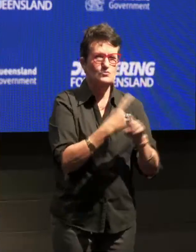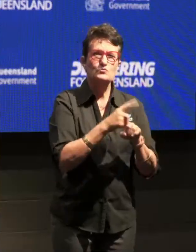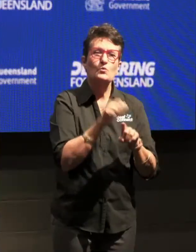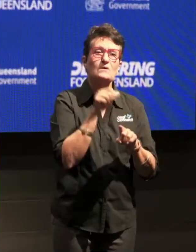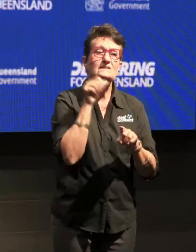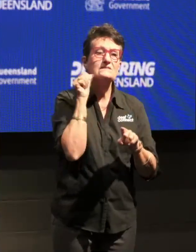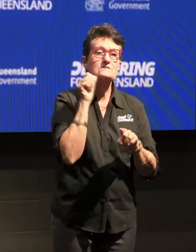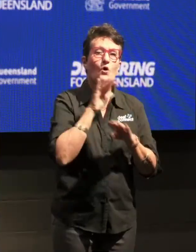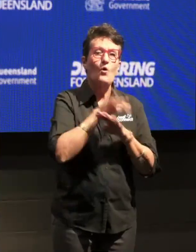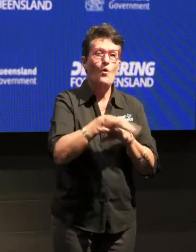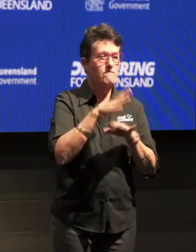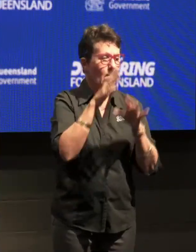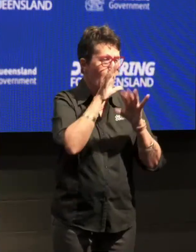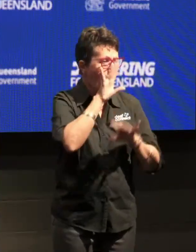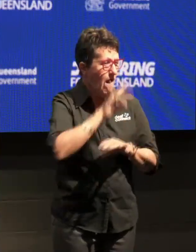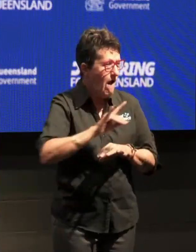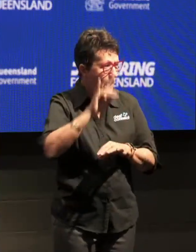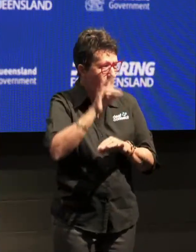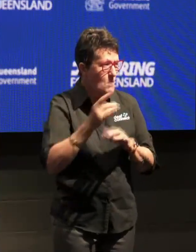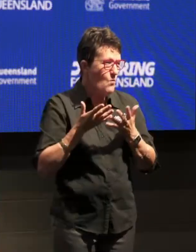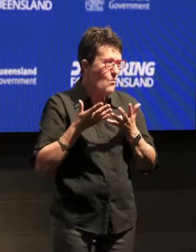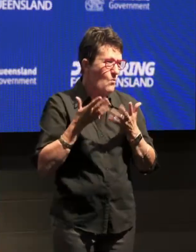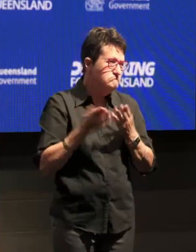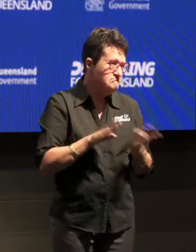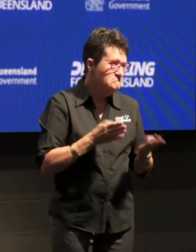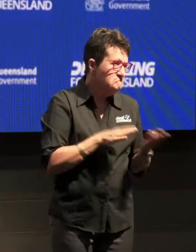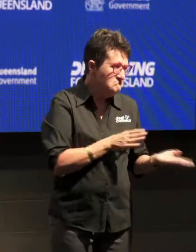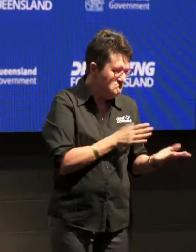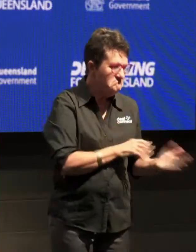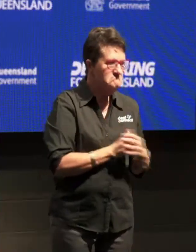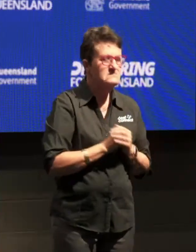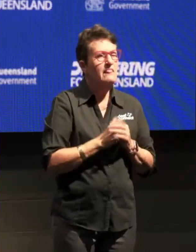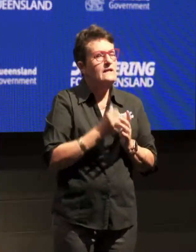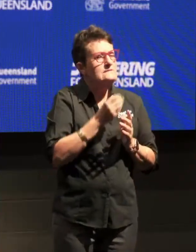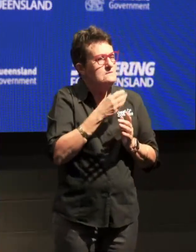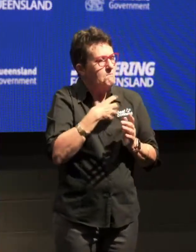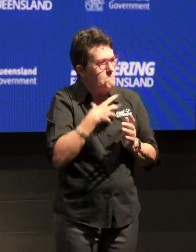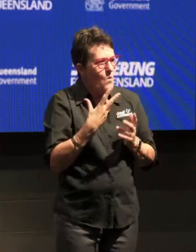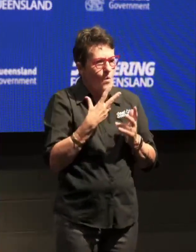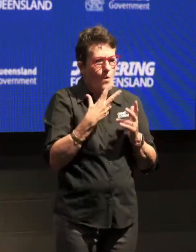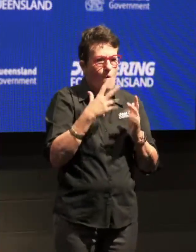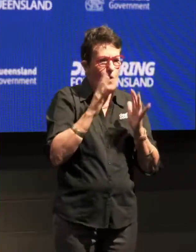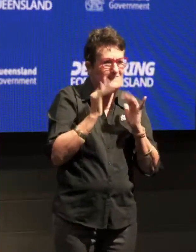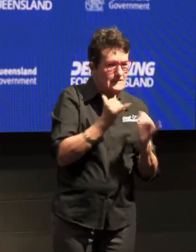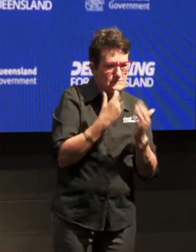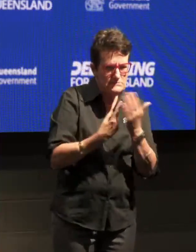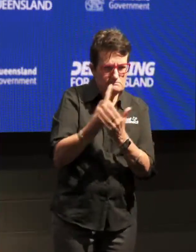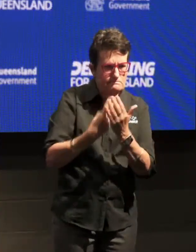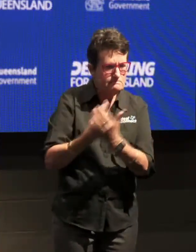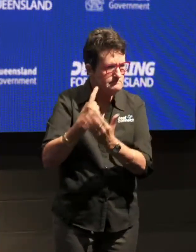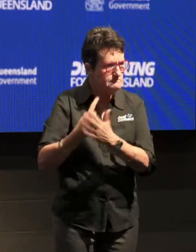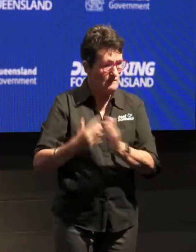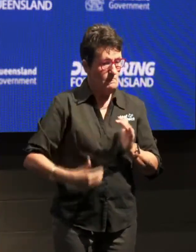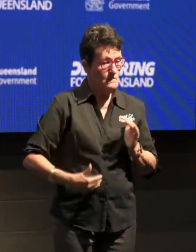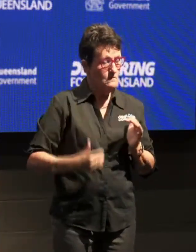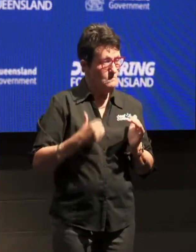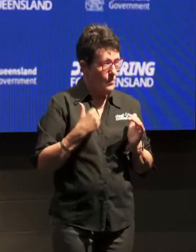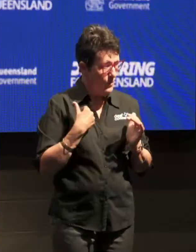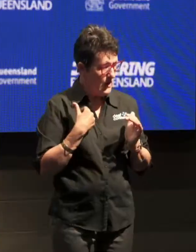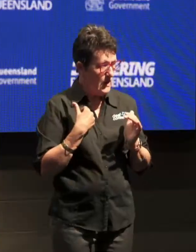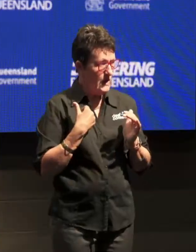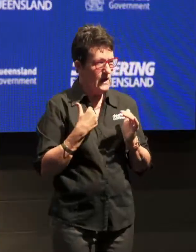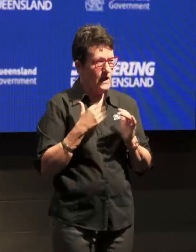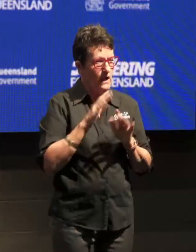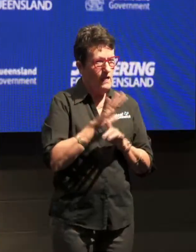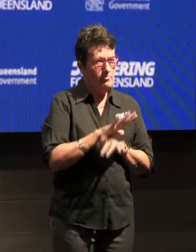yesterday about the stock losses. There's been a handful of extra assessments from primary producers come in this morning, around